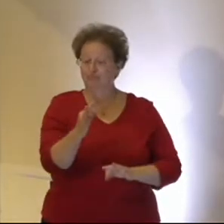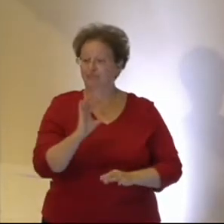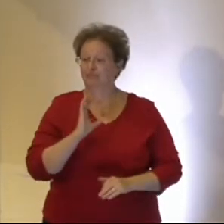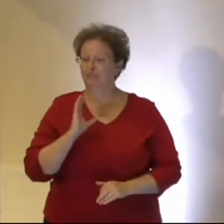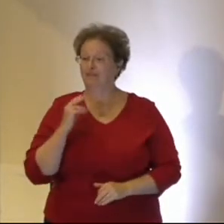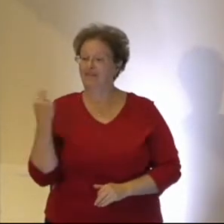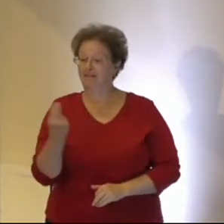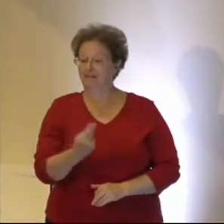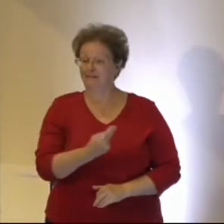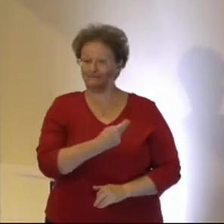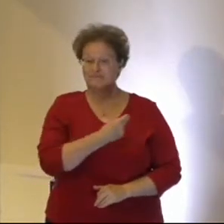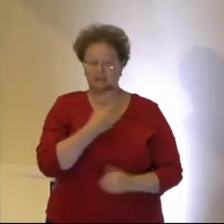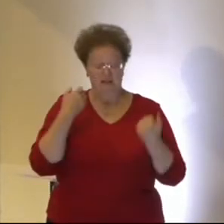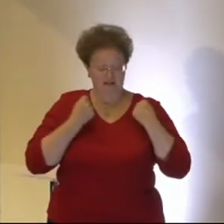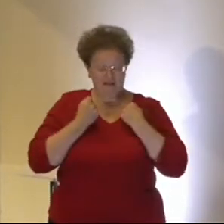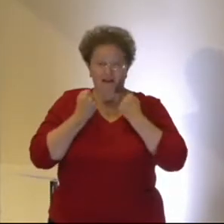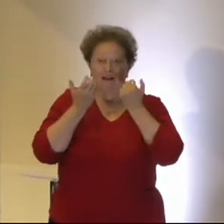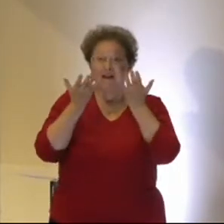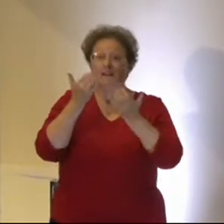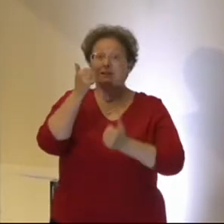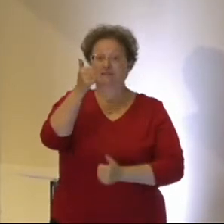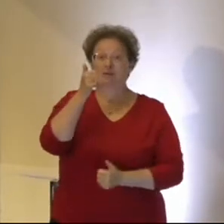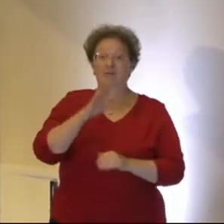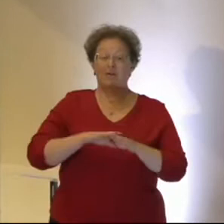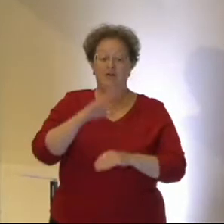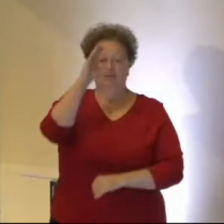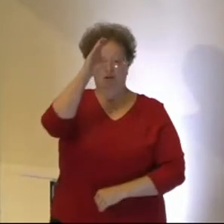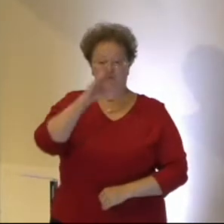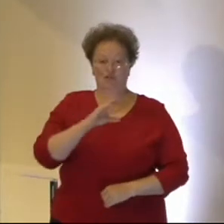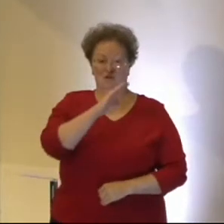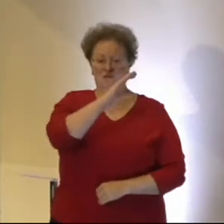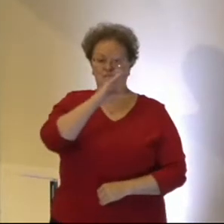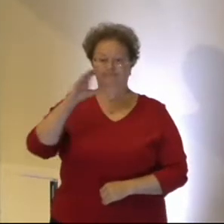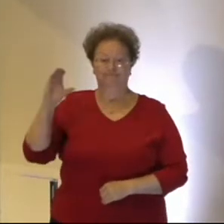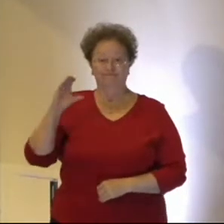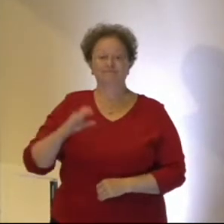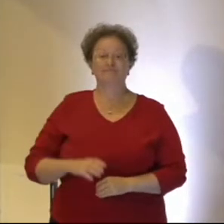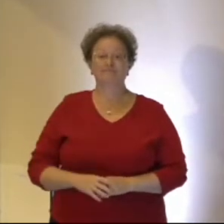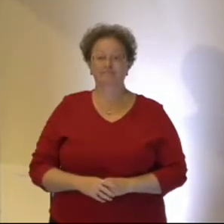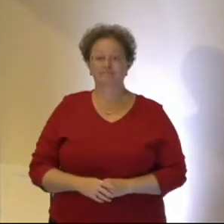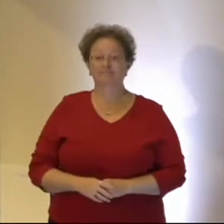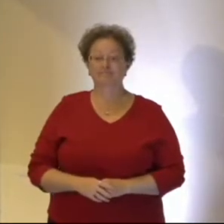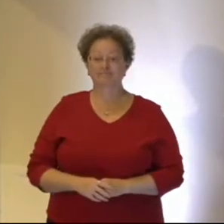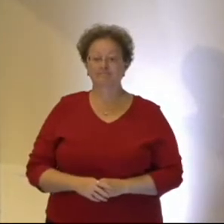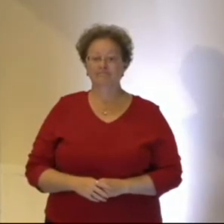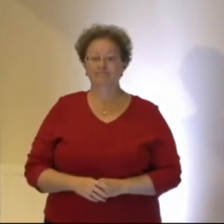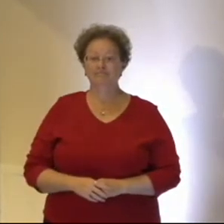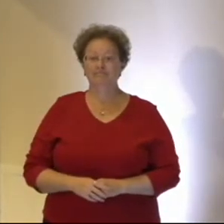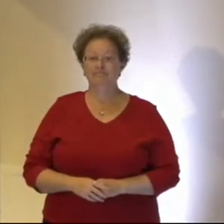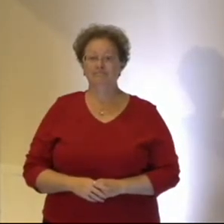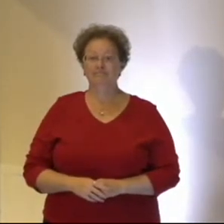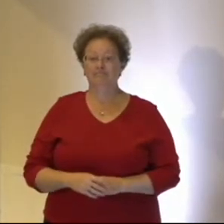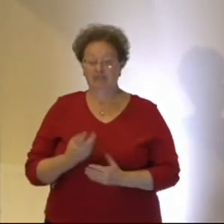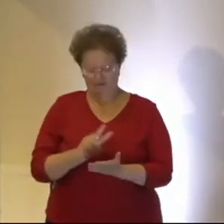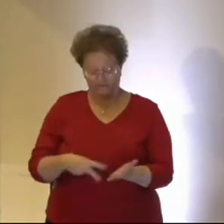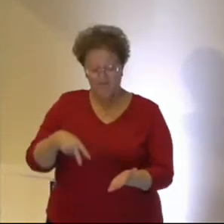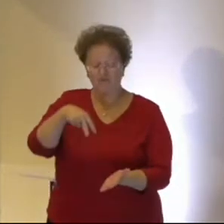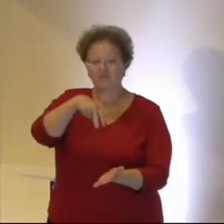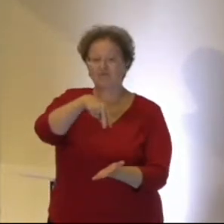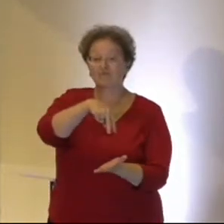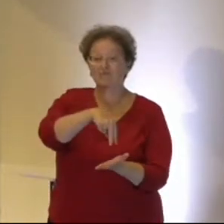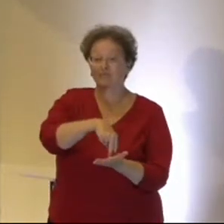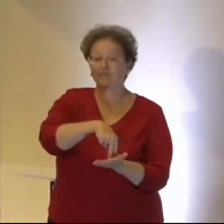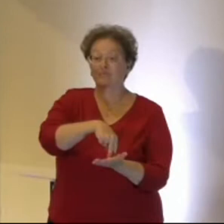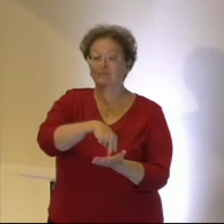then he sacrificed himself on a cross and was called out in our place. Then he rose victoriously from